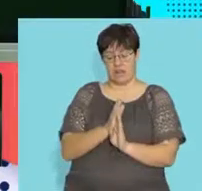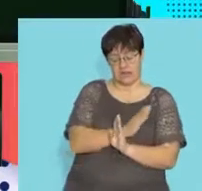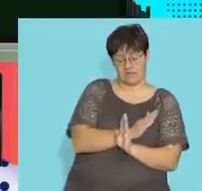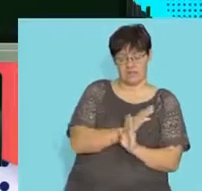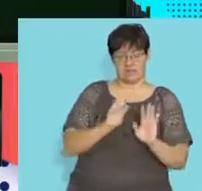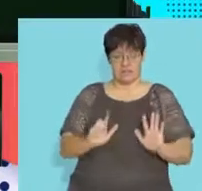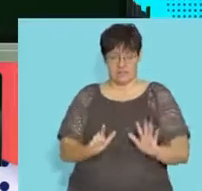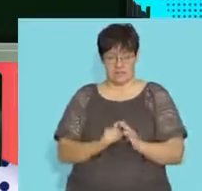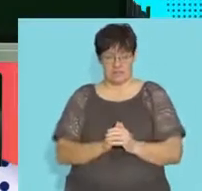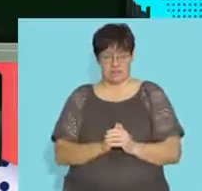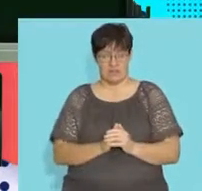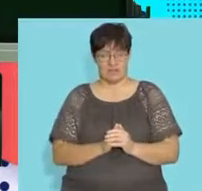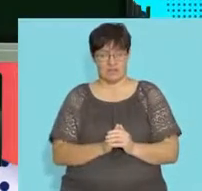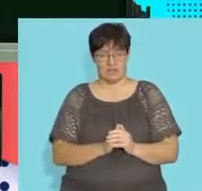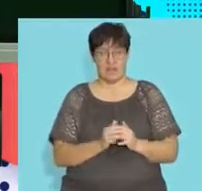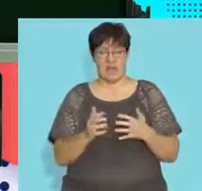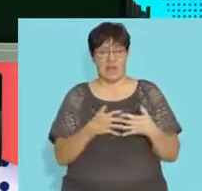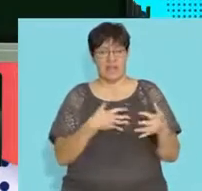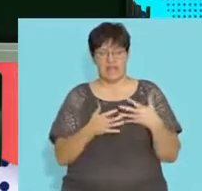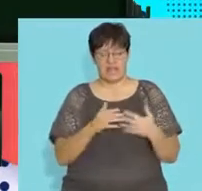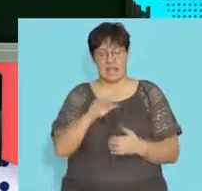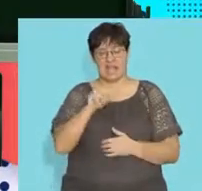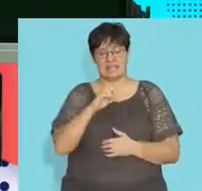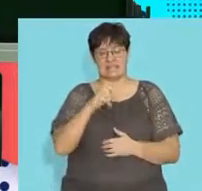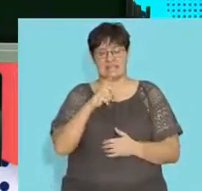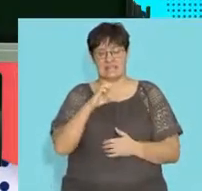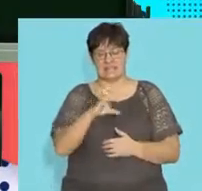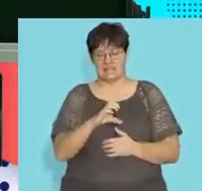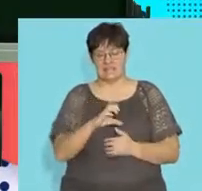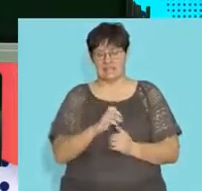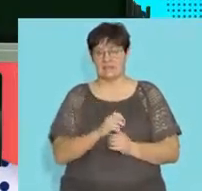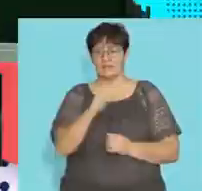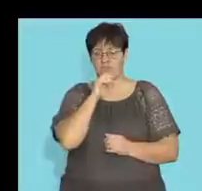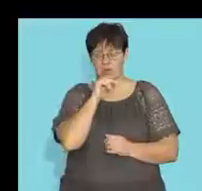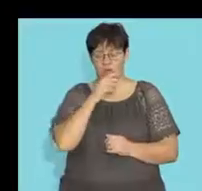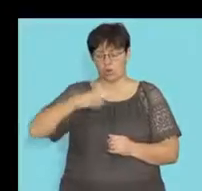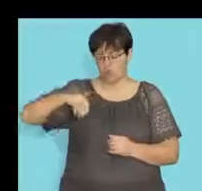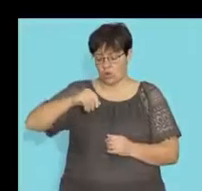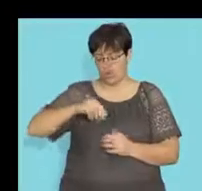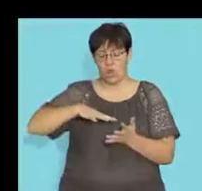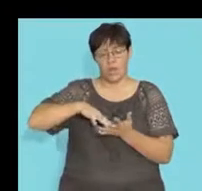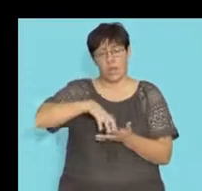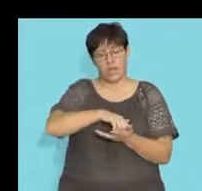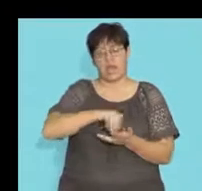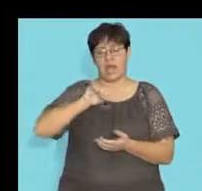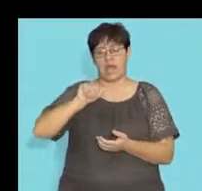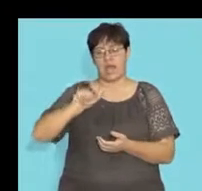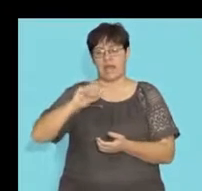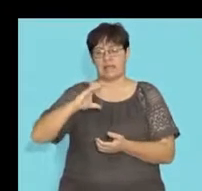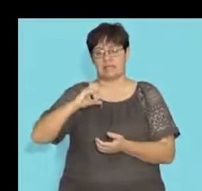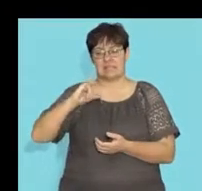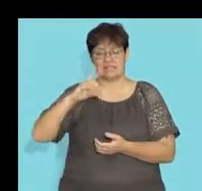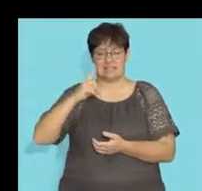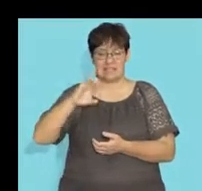pH smaller than 7 is anything in your acidic range, but it means that the salt will be a